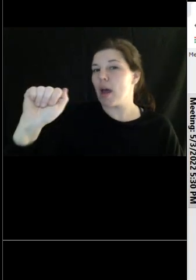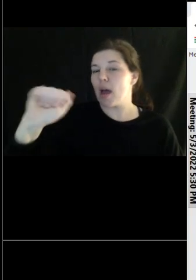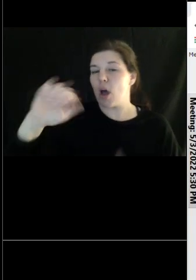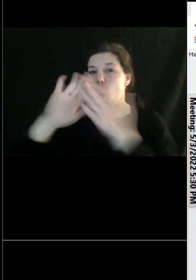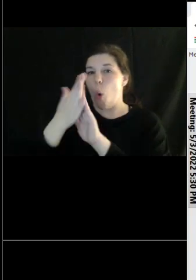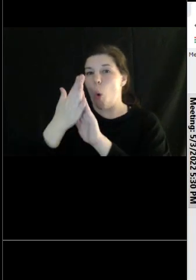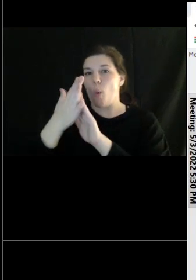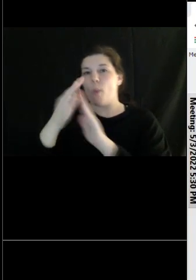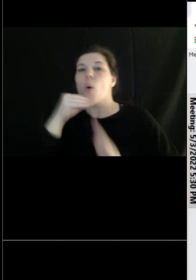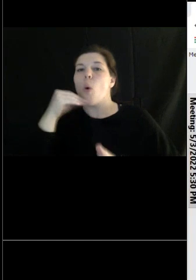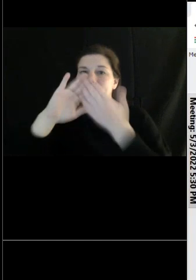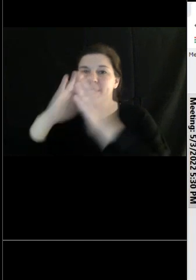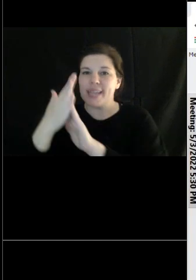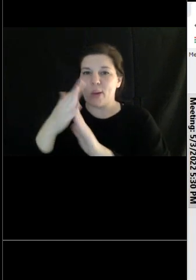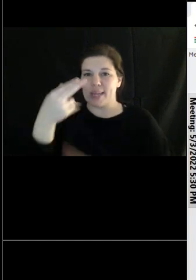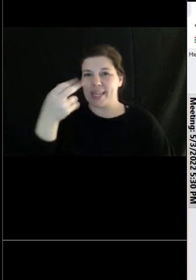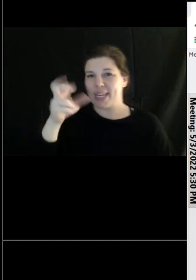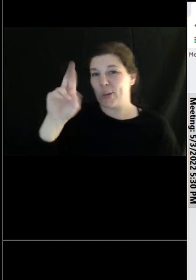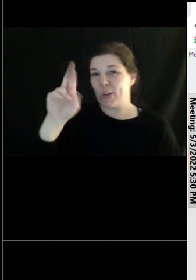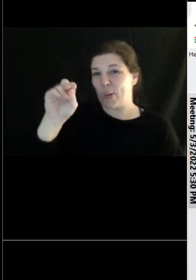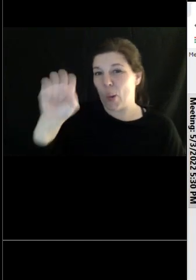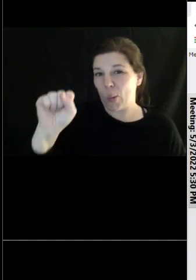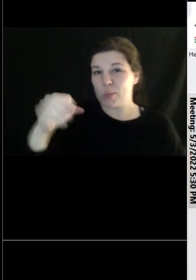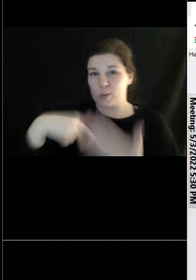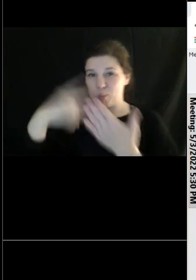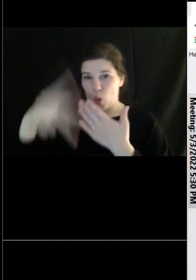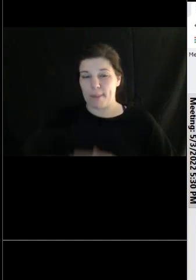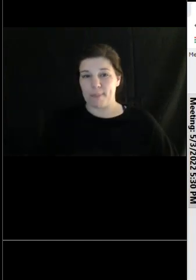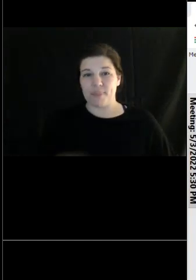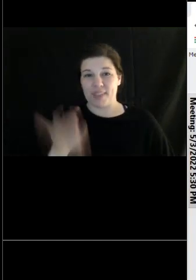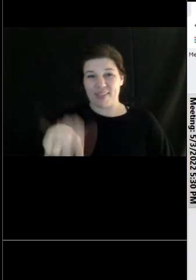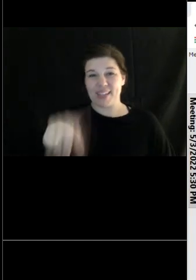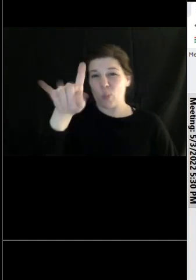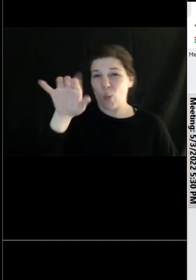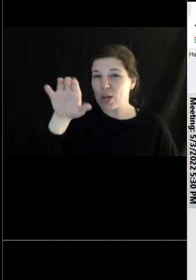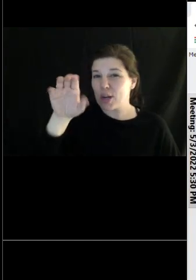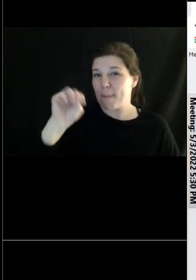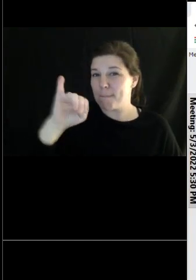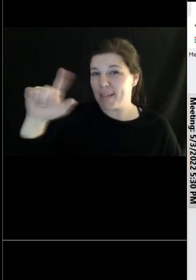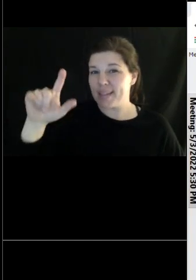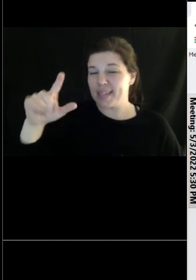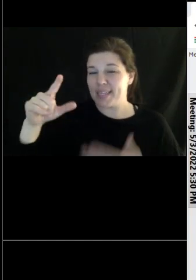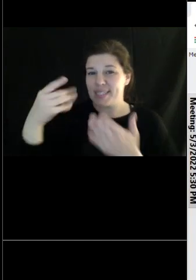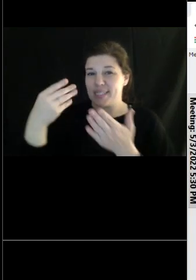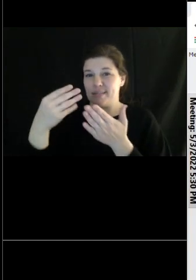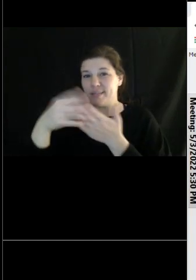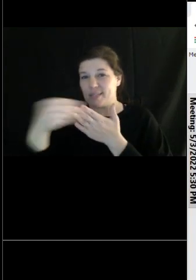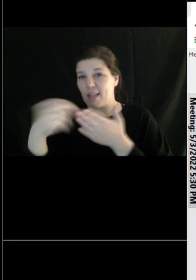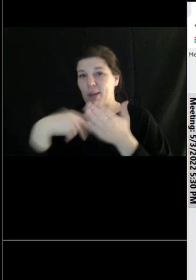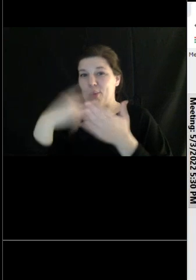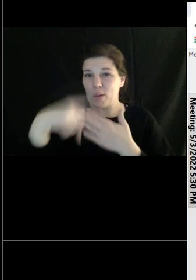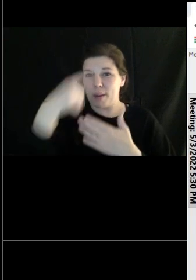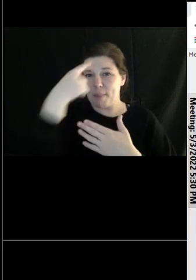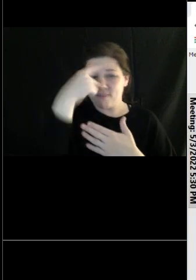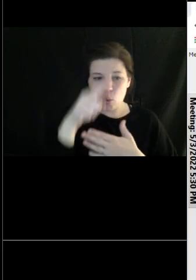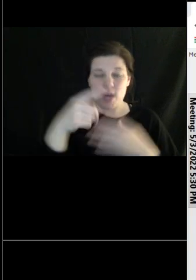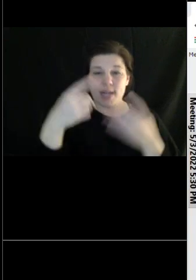lot of attention lately. It was pushed by the realtors. This is a $100 million program that goes towards down payments